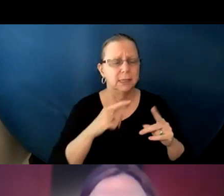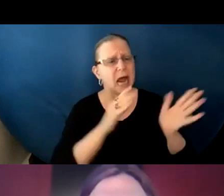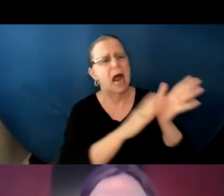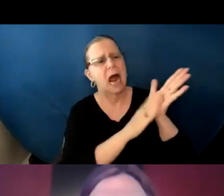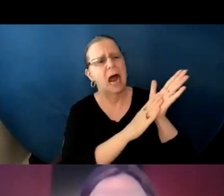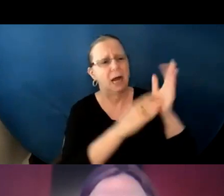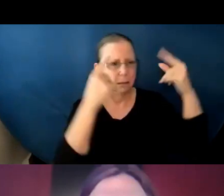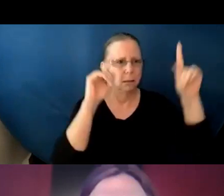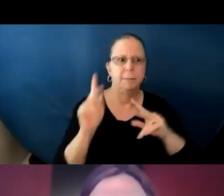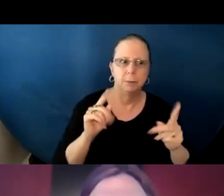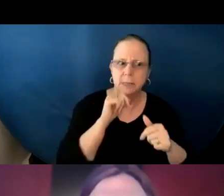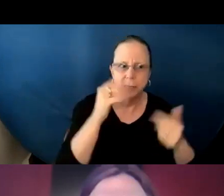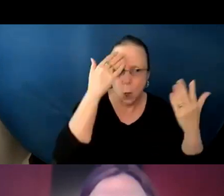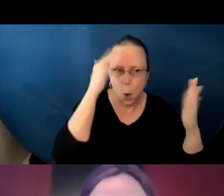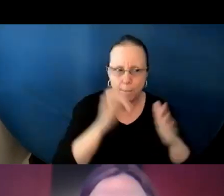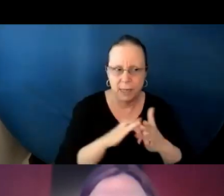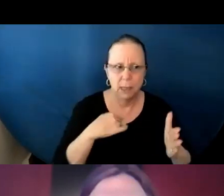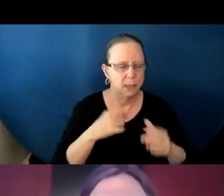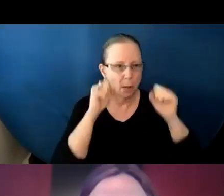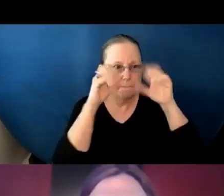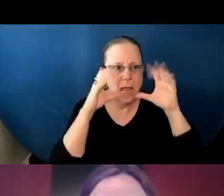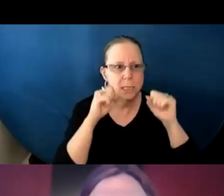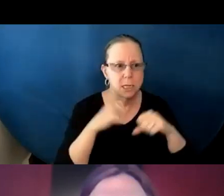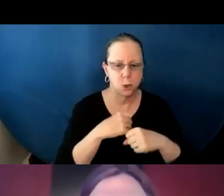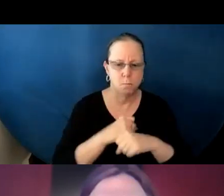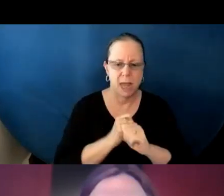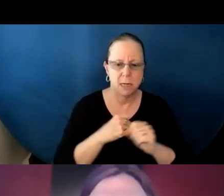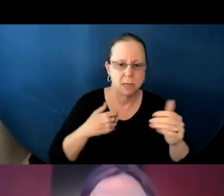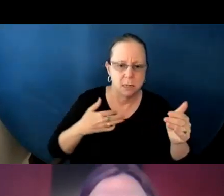who didn't know me, that it's amazing you made it this far. I mean,